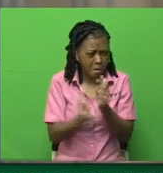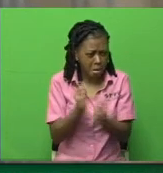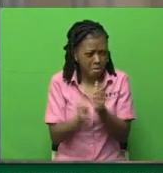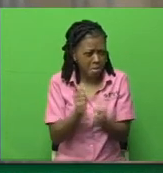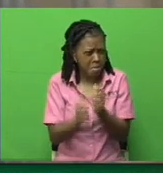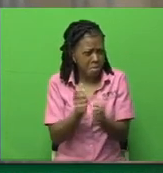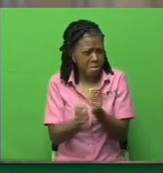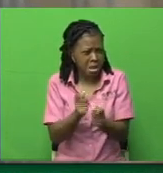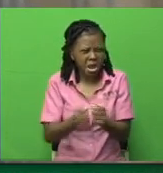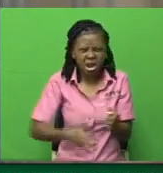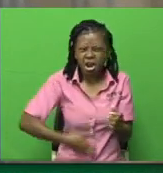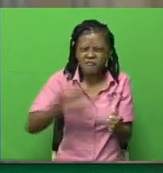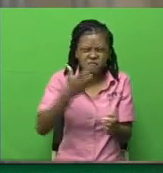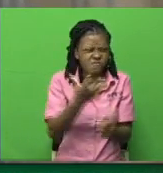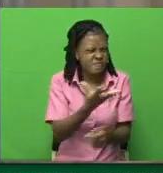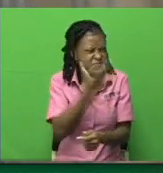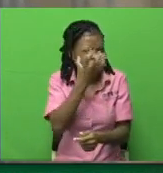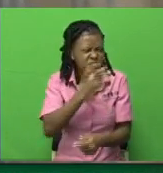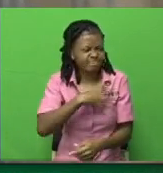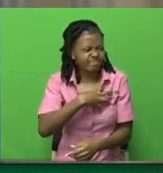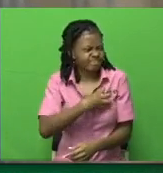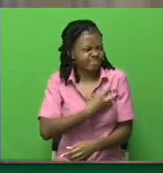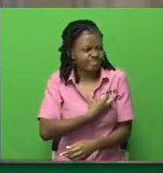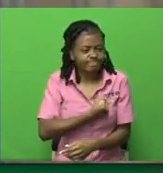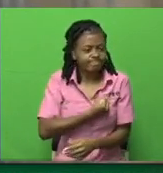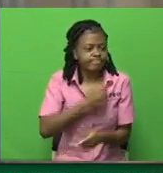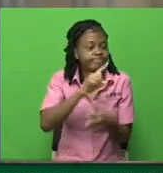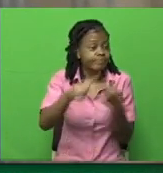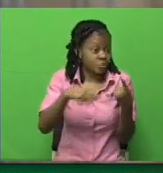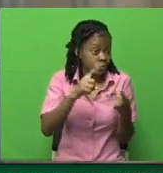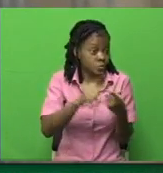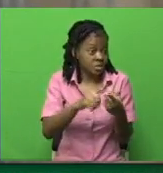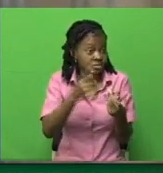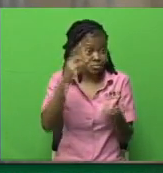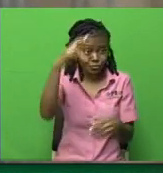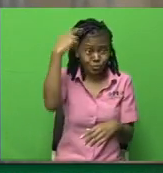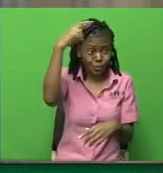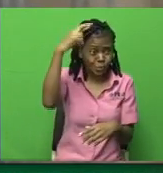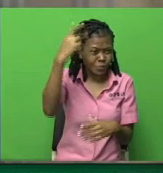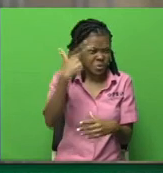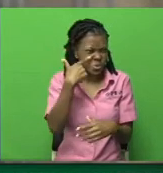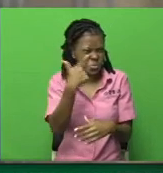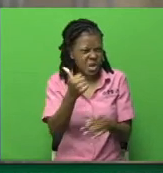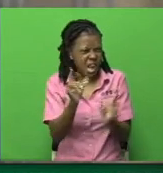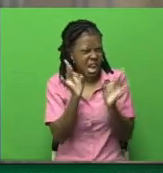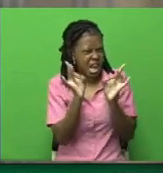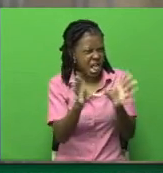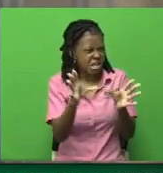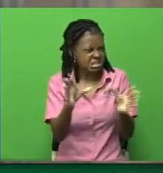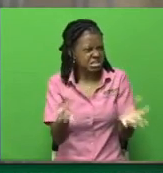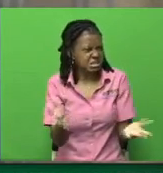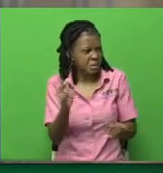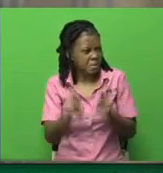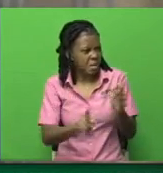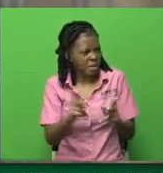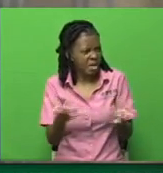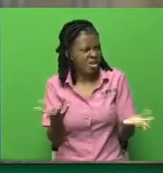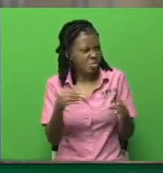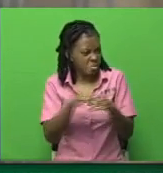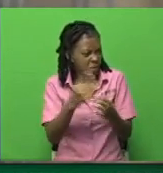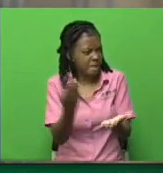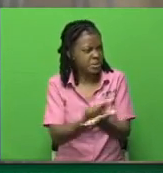place of Anguish and Grave concerns over prime minister rowley's hateful 2023 budget